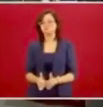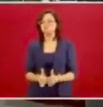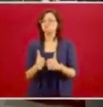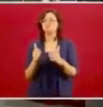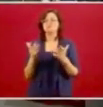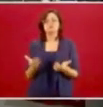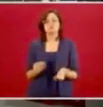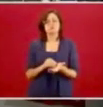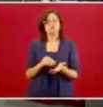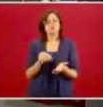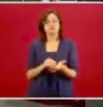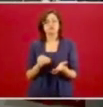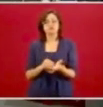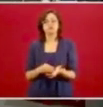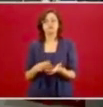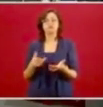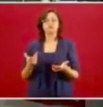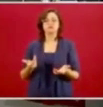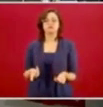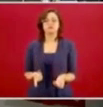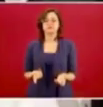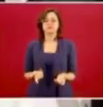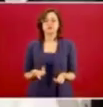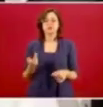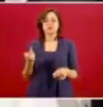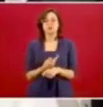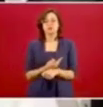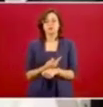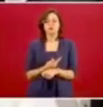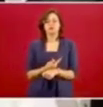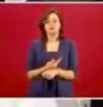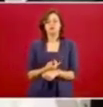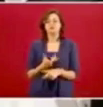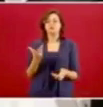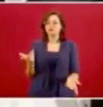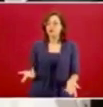their unique manner. Some of them have